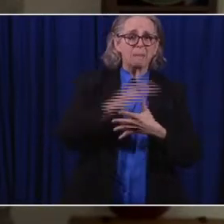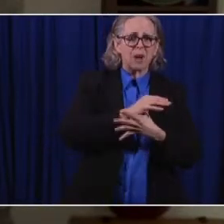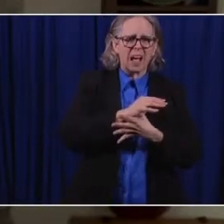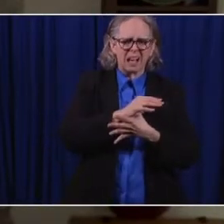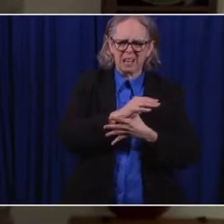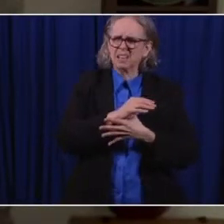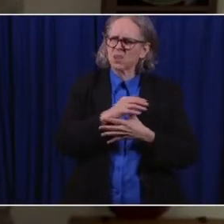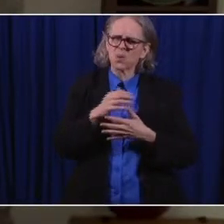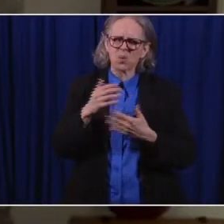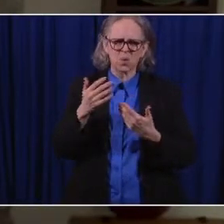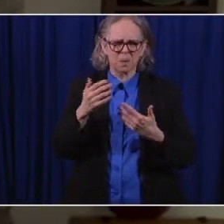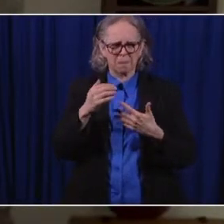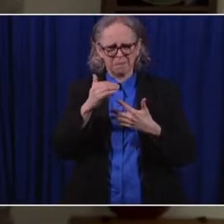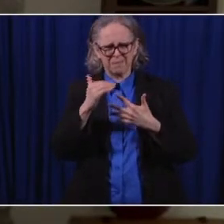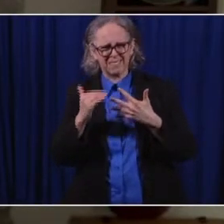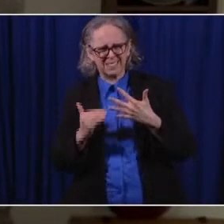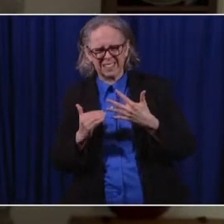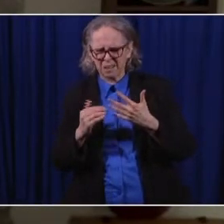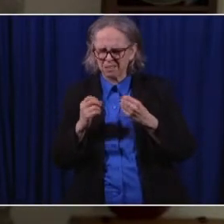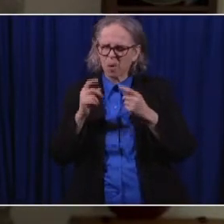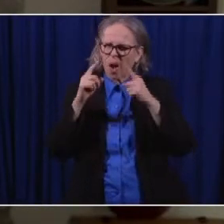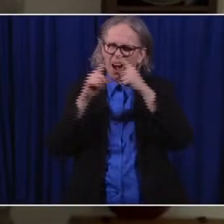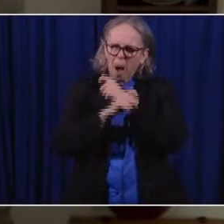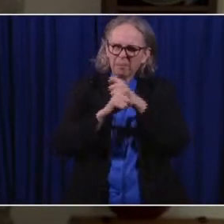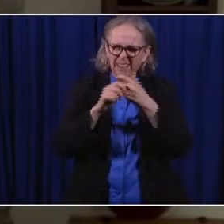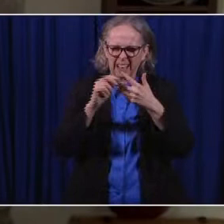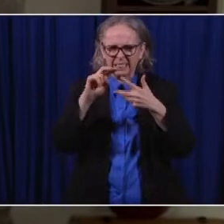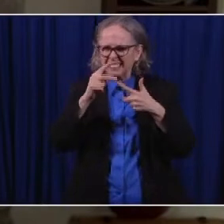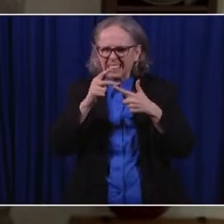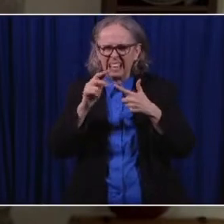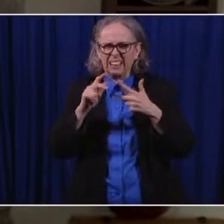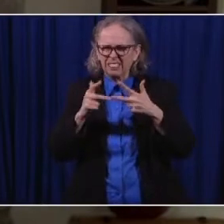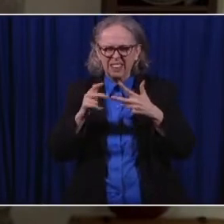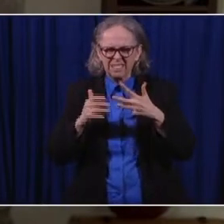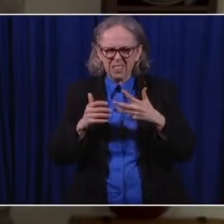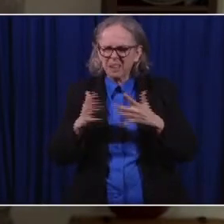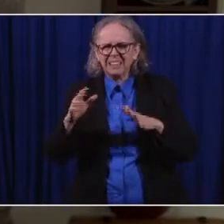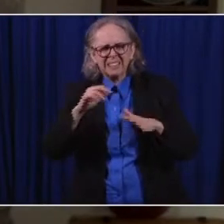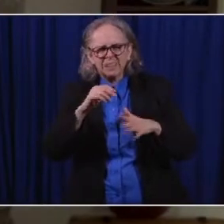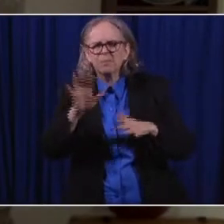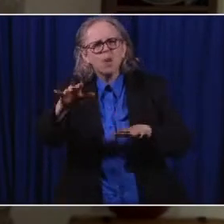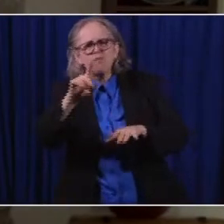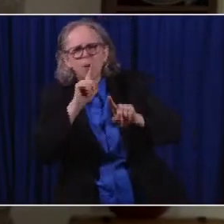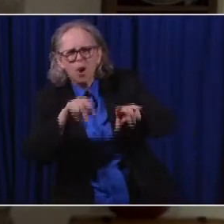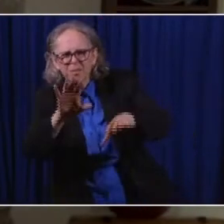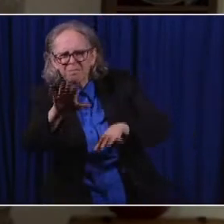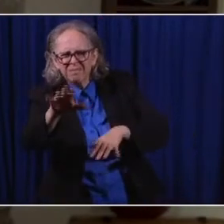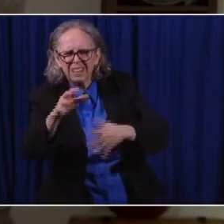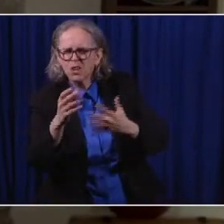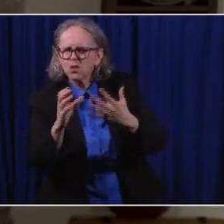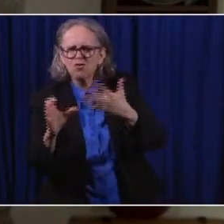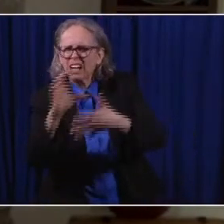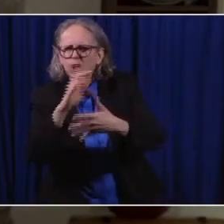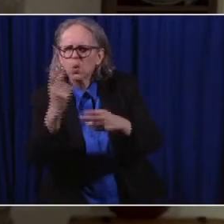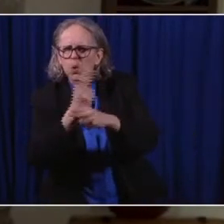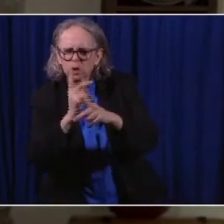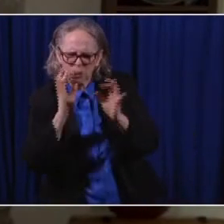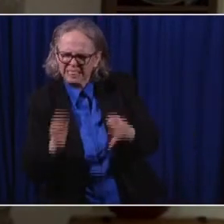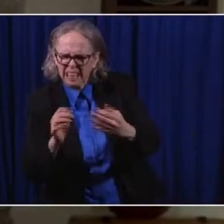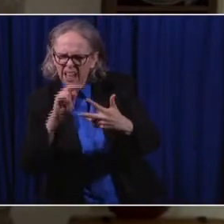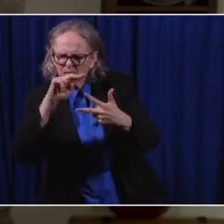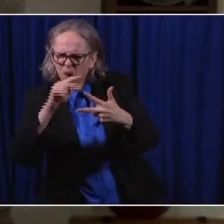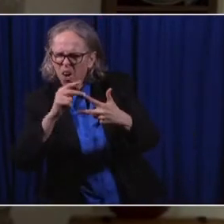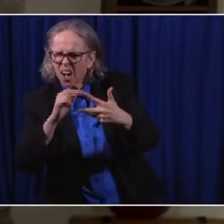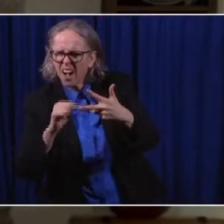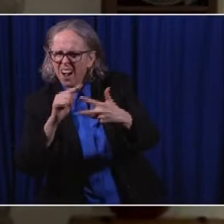already described. What criteria will you use to determine whether the prisoners are going to be